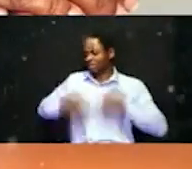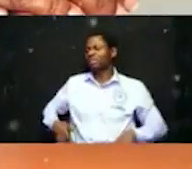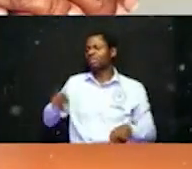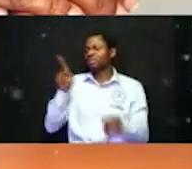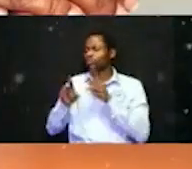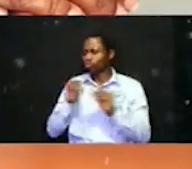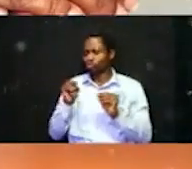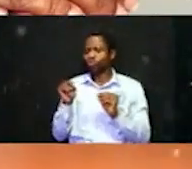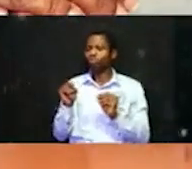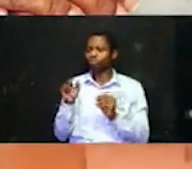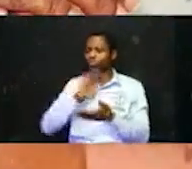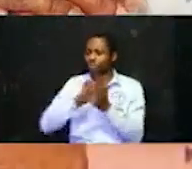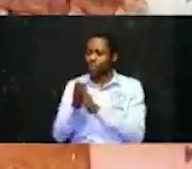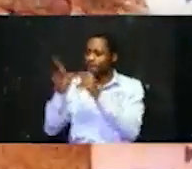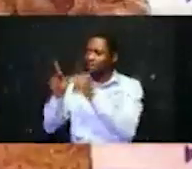encourager.